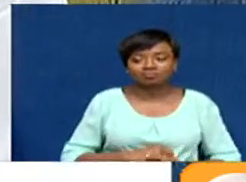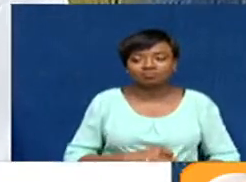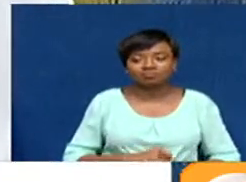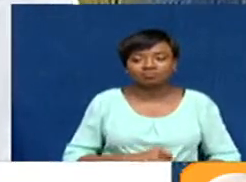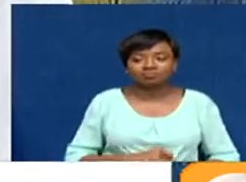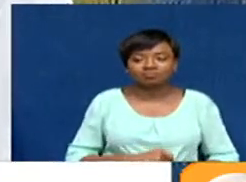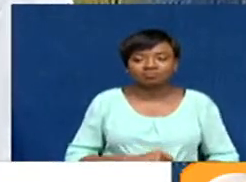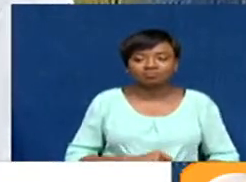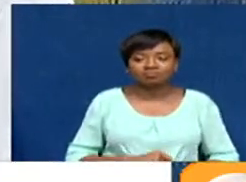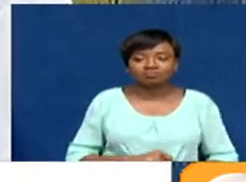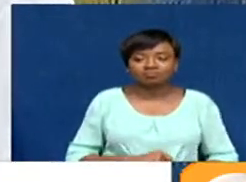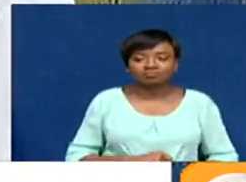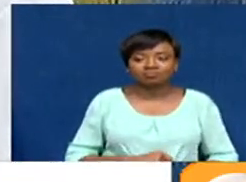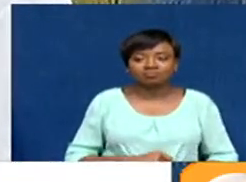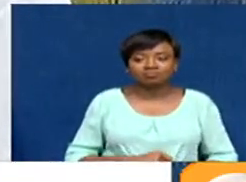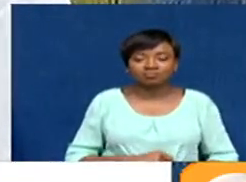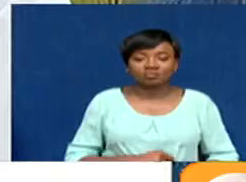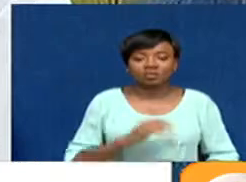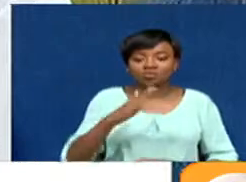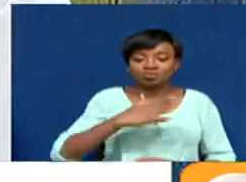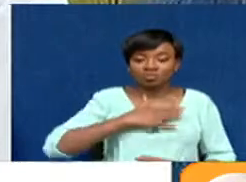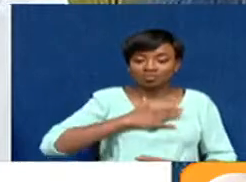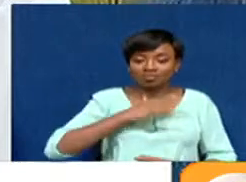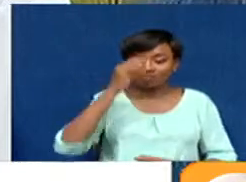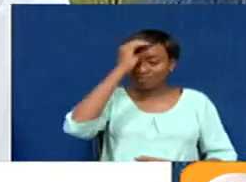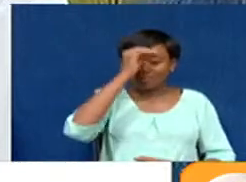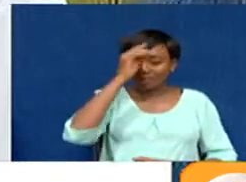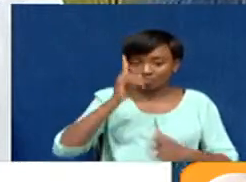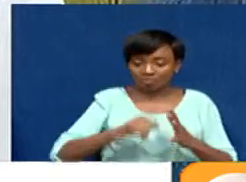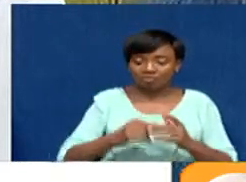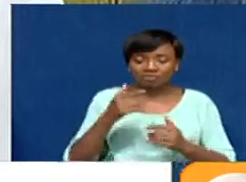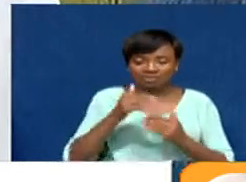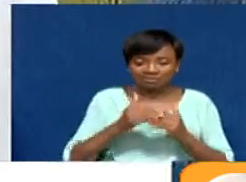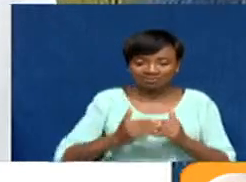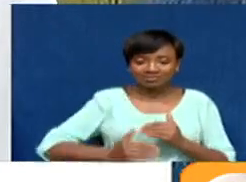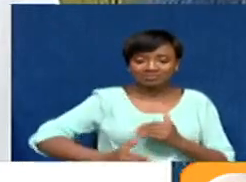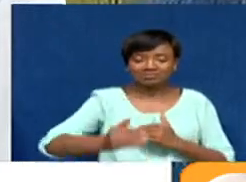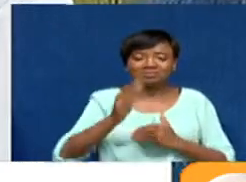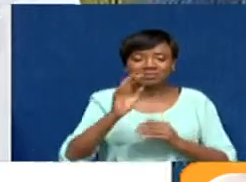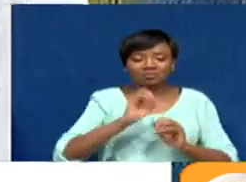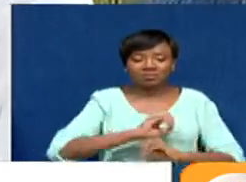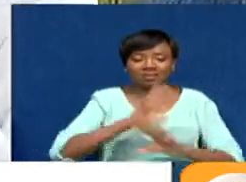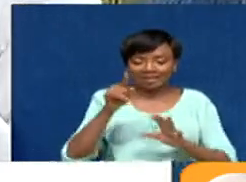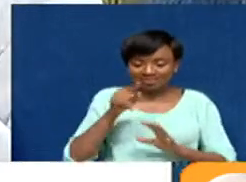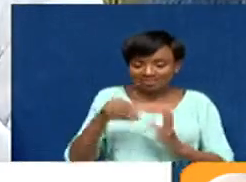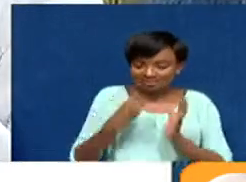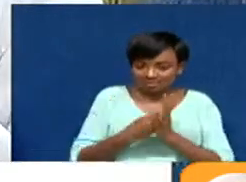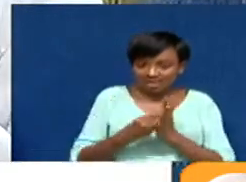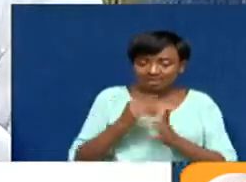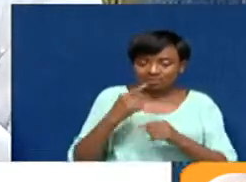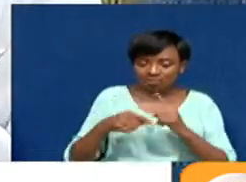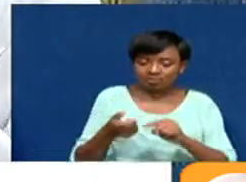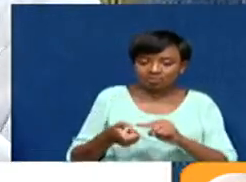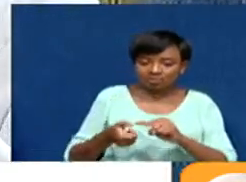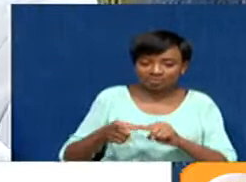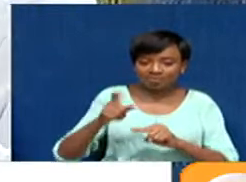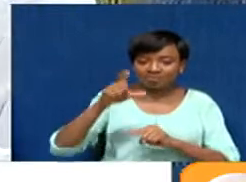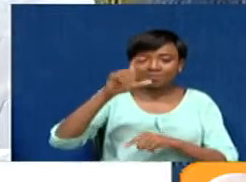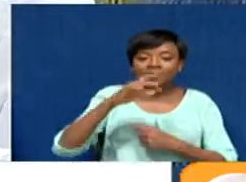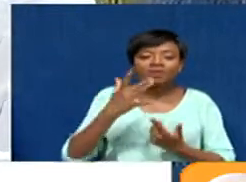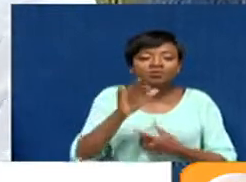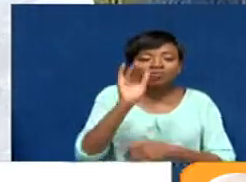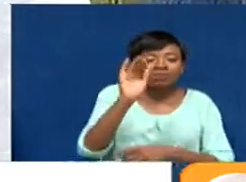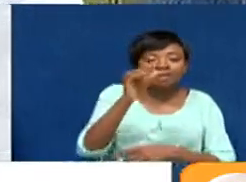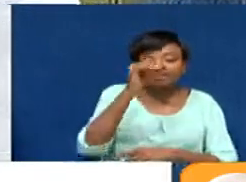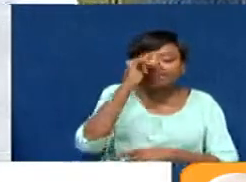quickly. So my view is, it's going to become very clear that those prices will continue to go up. Now, what is the pressure that government could